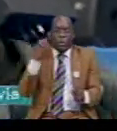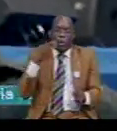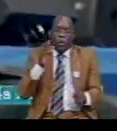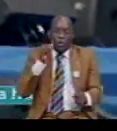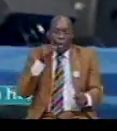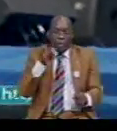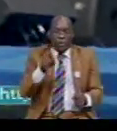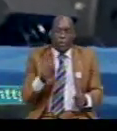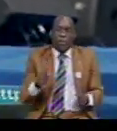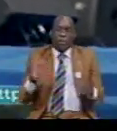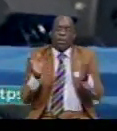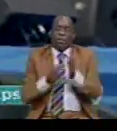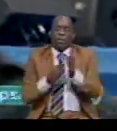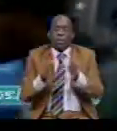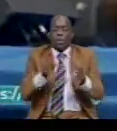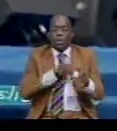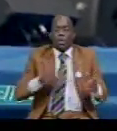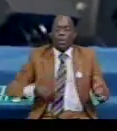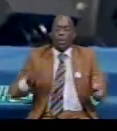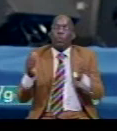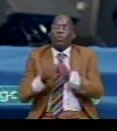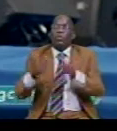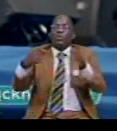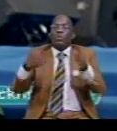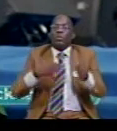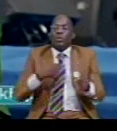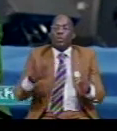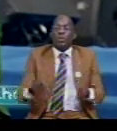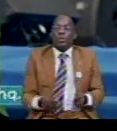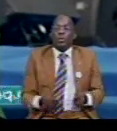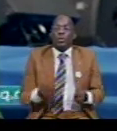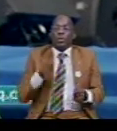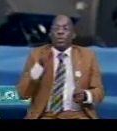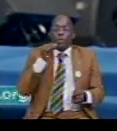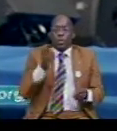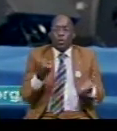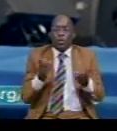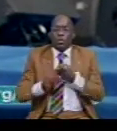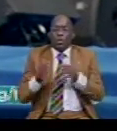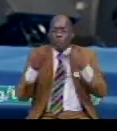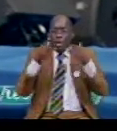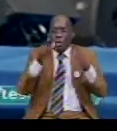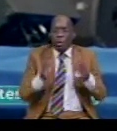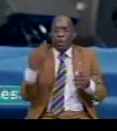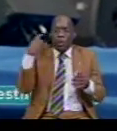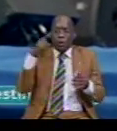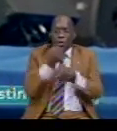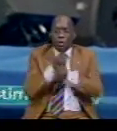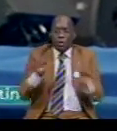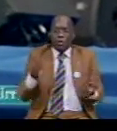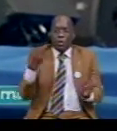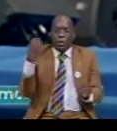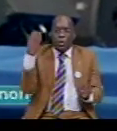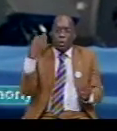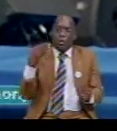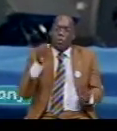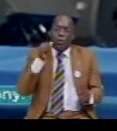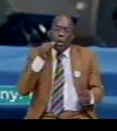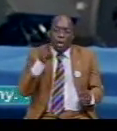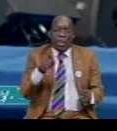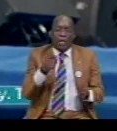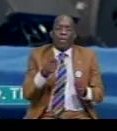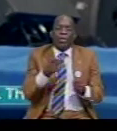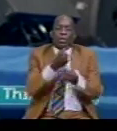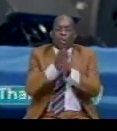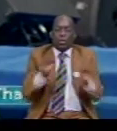Eba mi yin Oluwa logo. Mo ko dupe lowo Olorun fun igba lokan mi. Mo gbe oruko Olorun ga tori pe o ti to